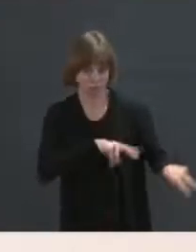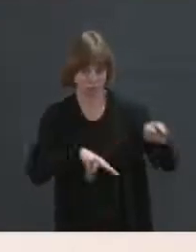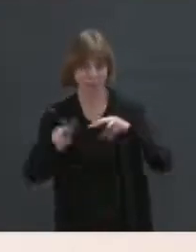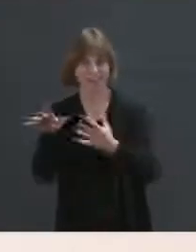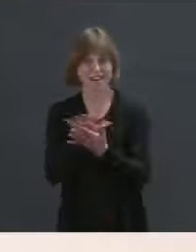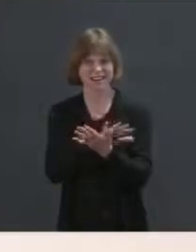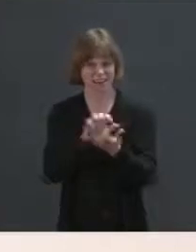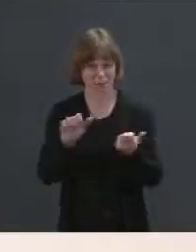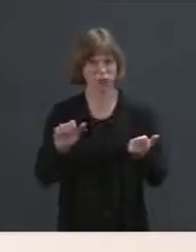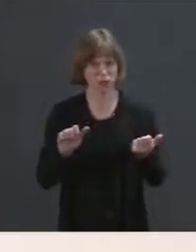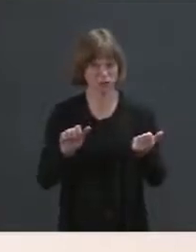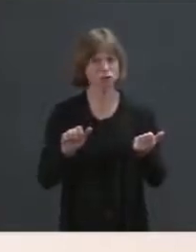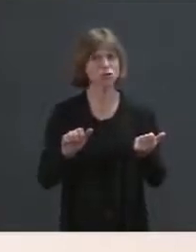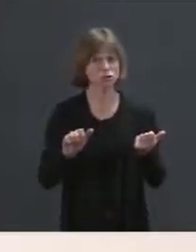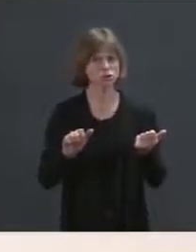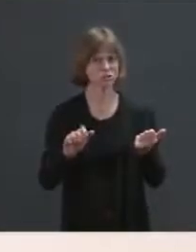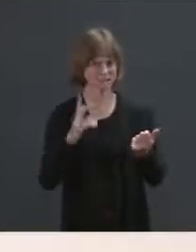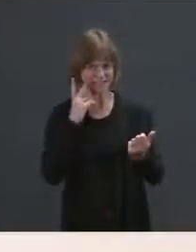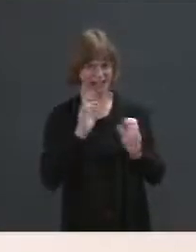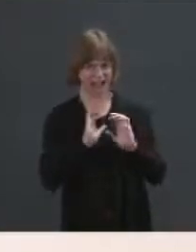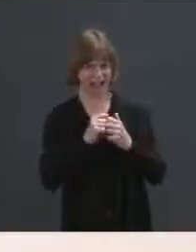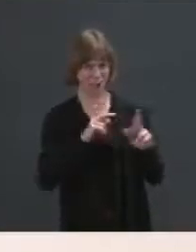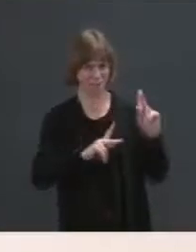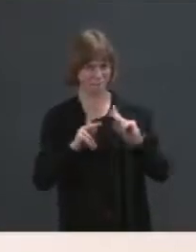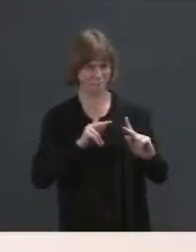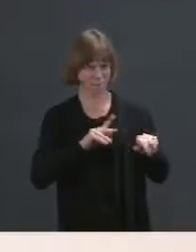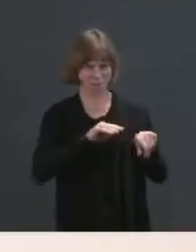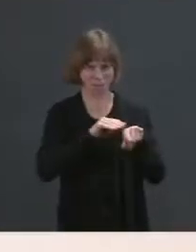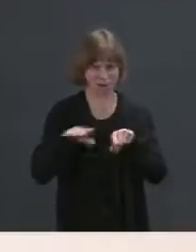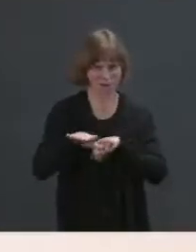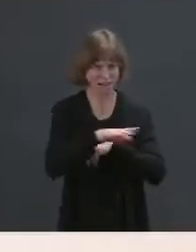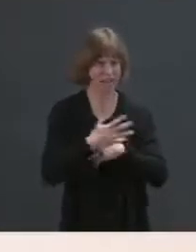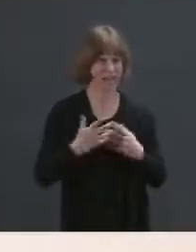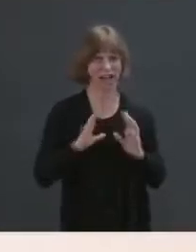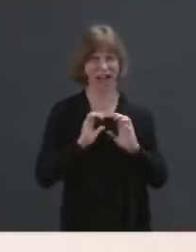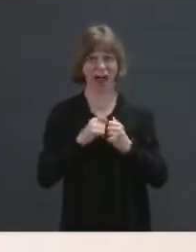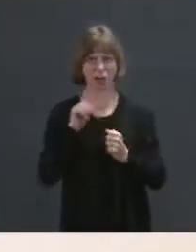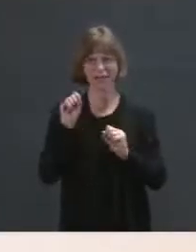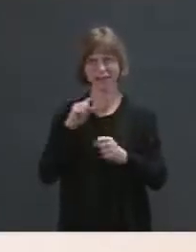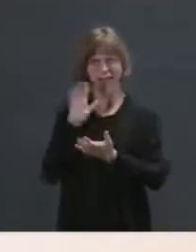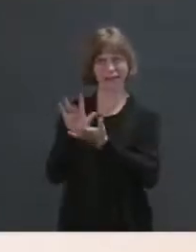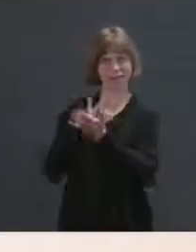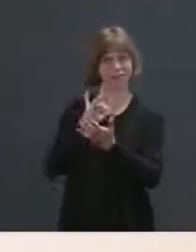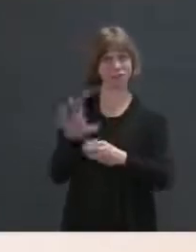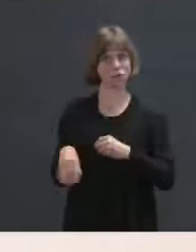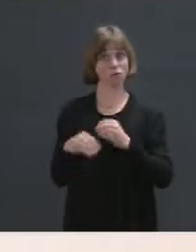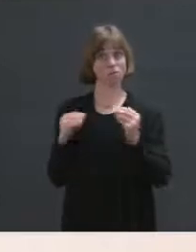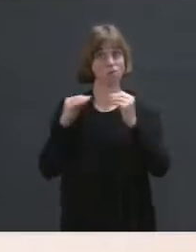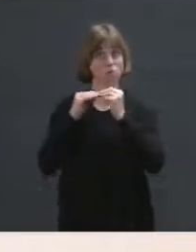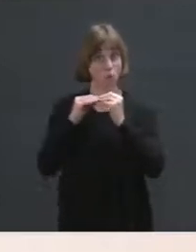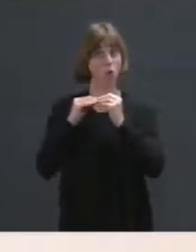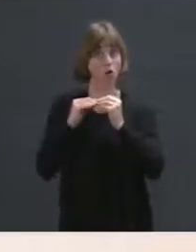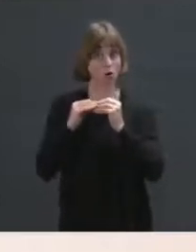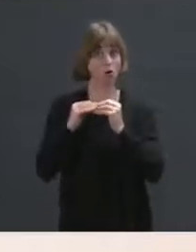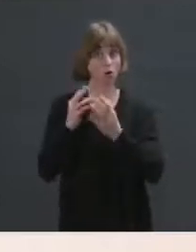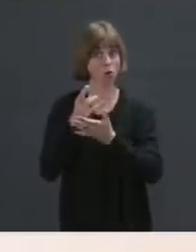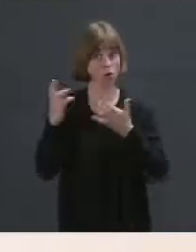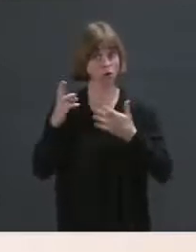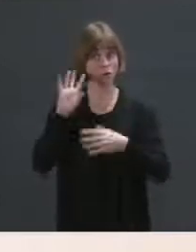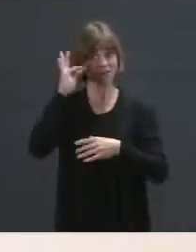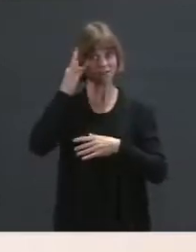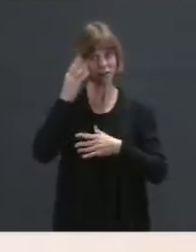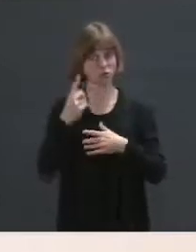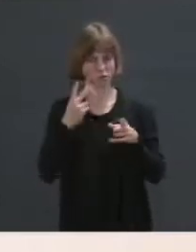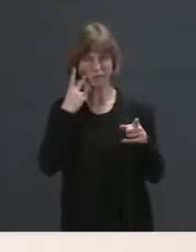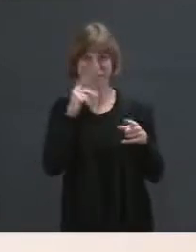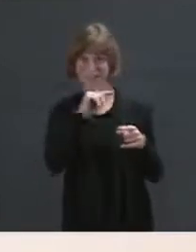people are impacted, see how he can tap into additional resources in the federal government. As you know, and as I noted at the top, Texas is still in a state